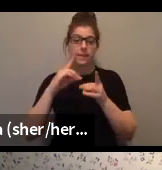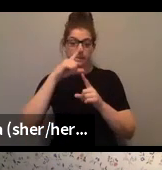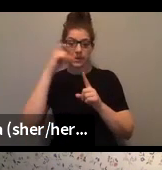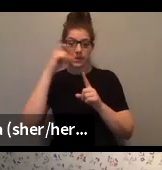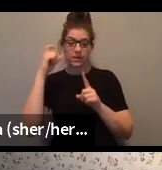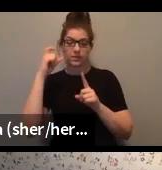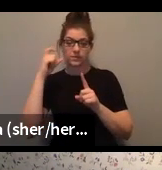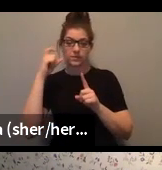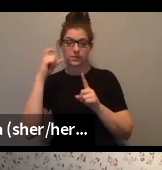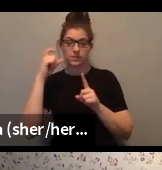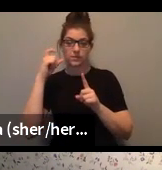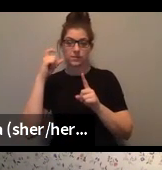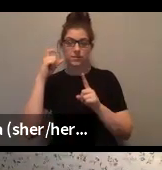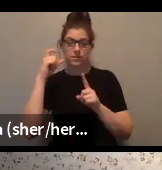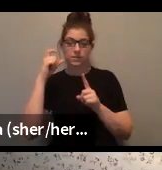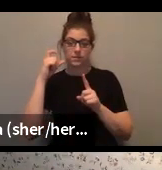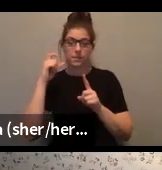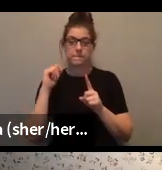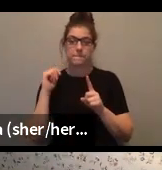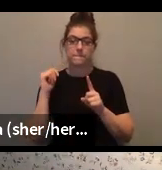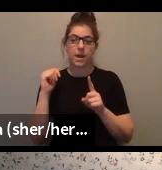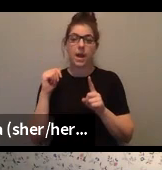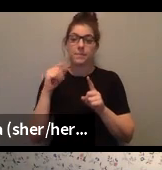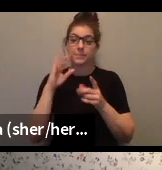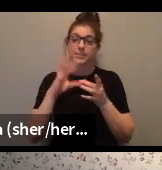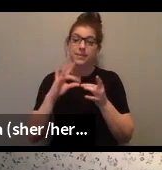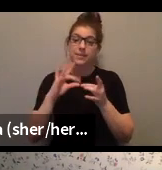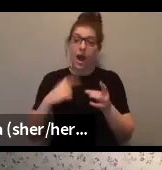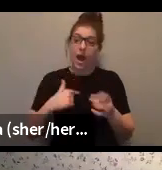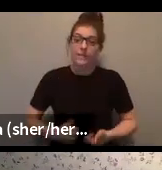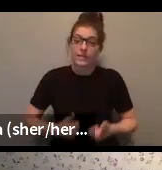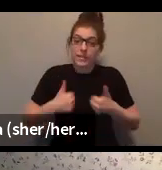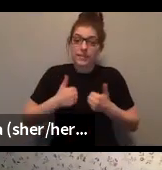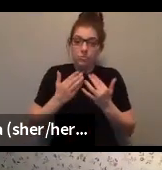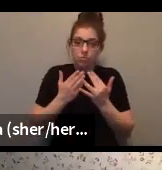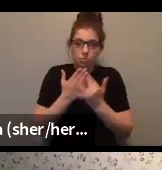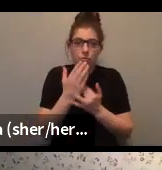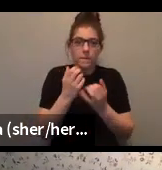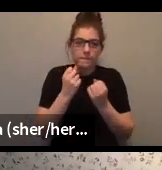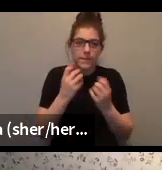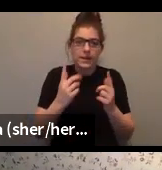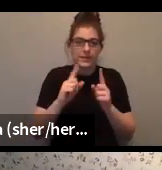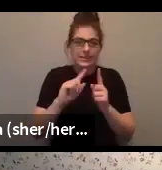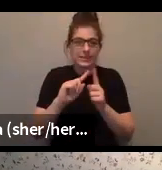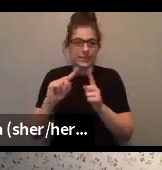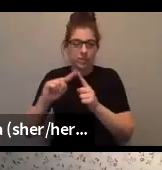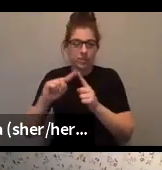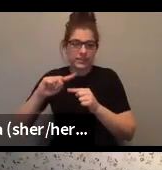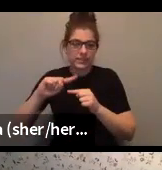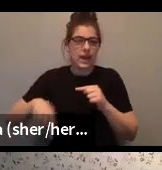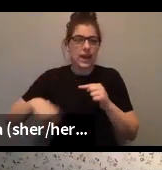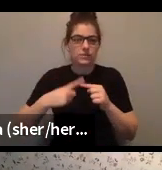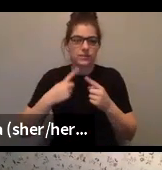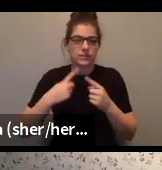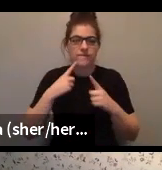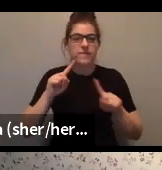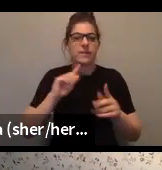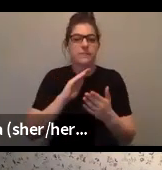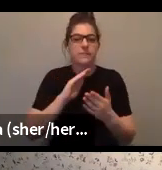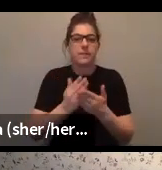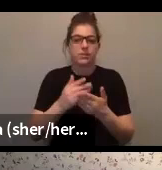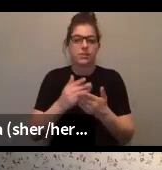old, that I've lived through a number of cycles that have made it to this point. In other